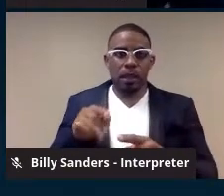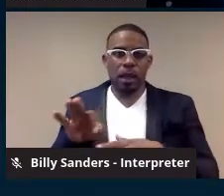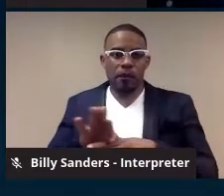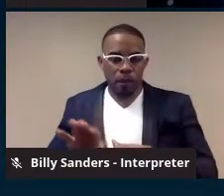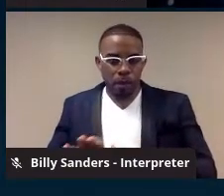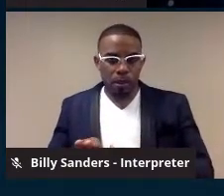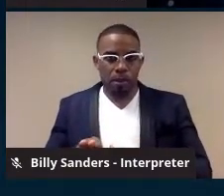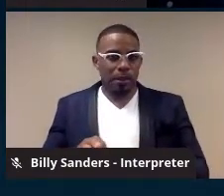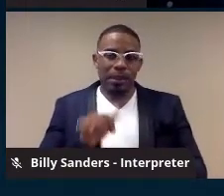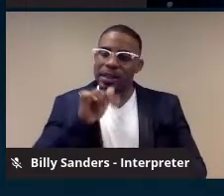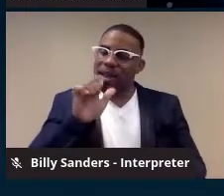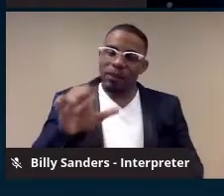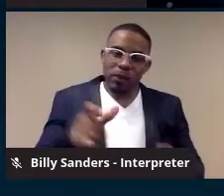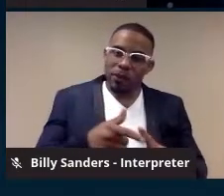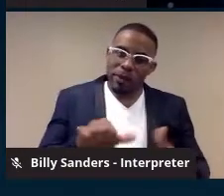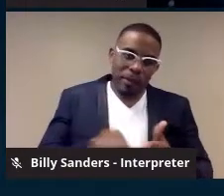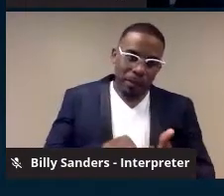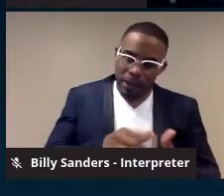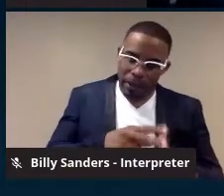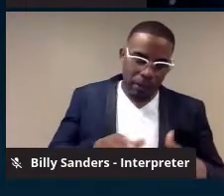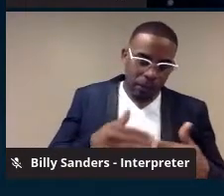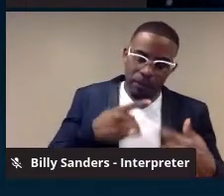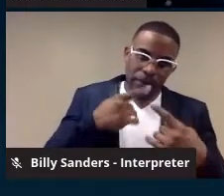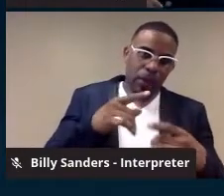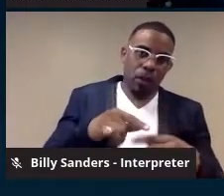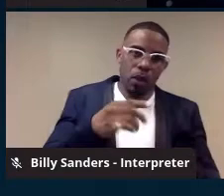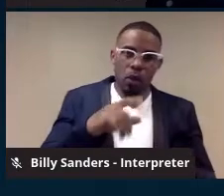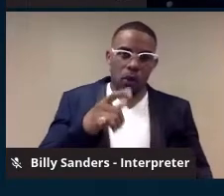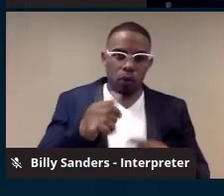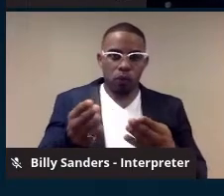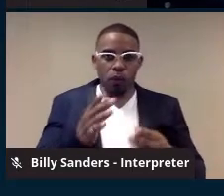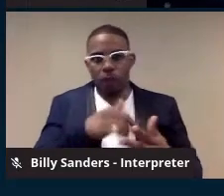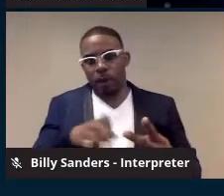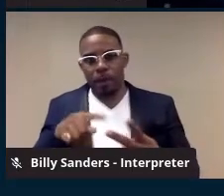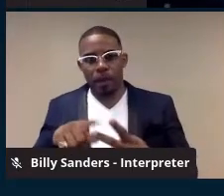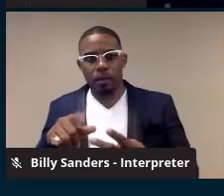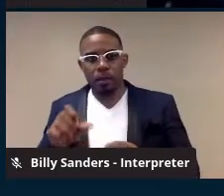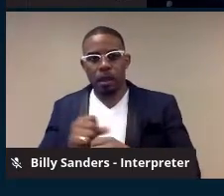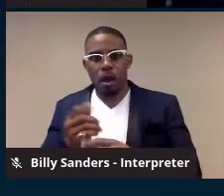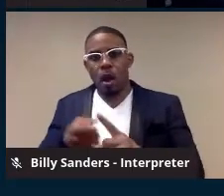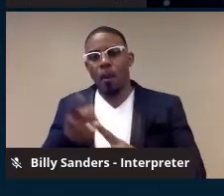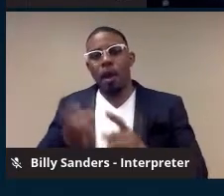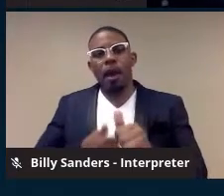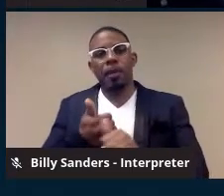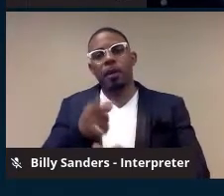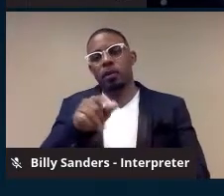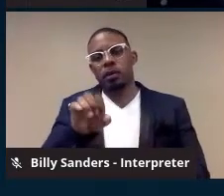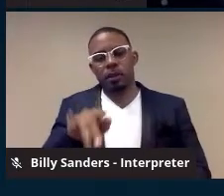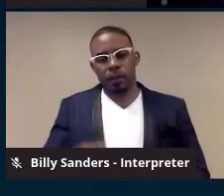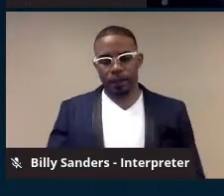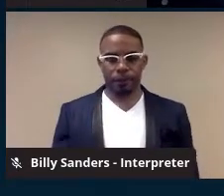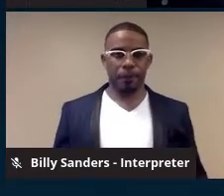functionality. It doesn't have to do a full page reload every time. It can go to the server, come back and dynamically update your site.